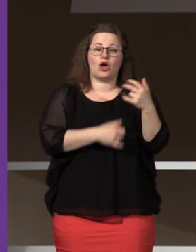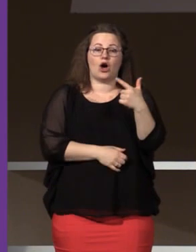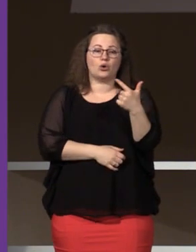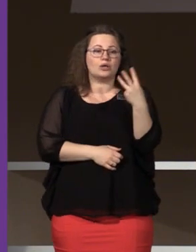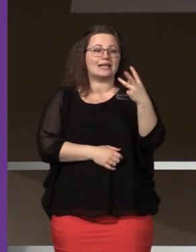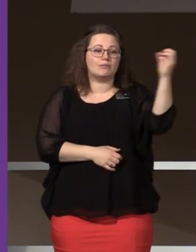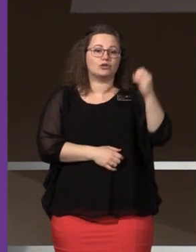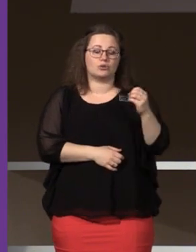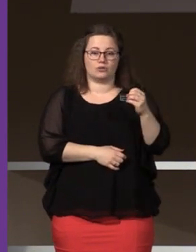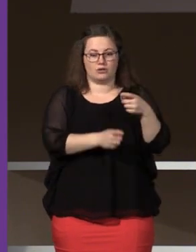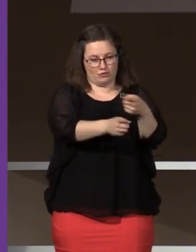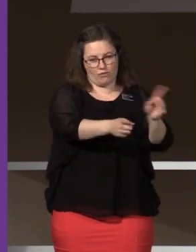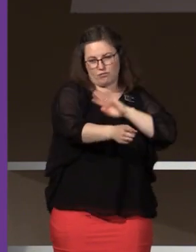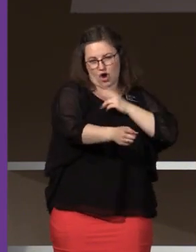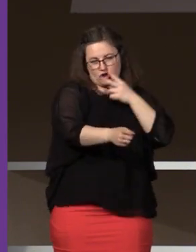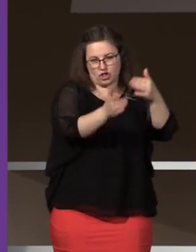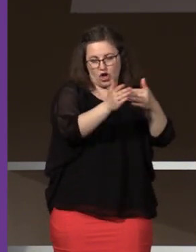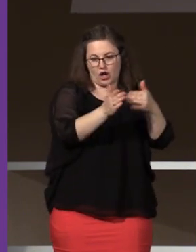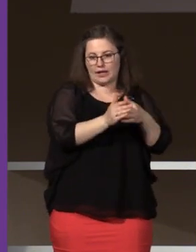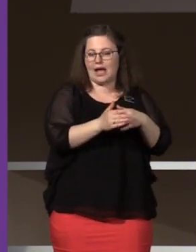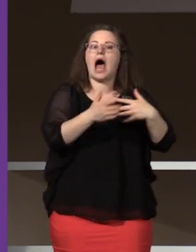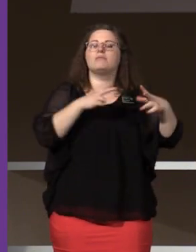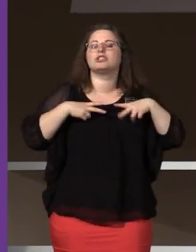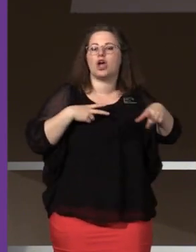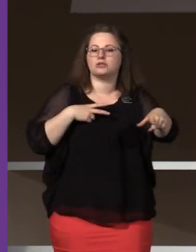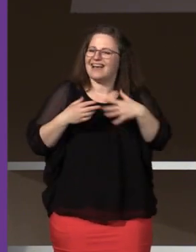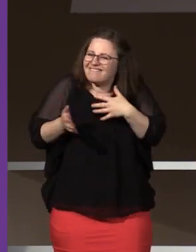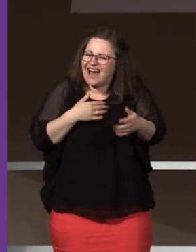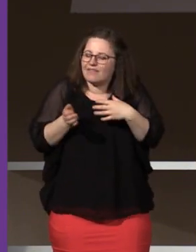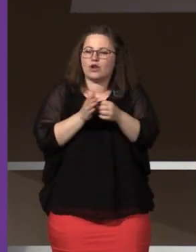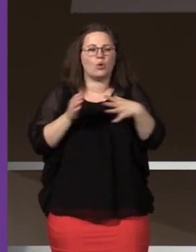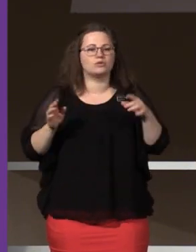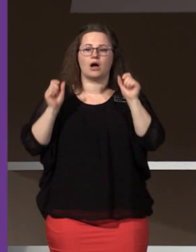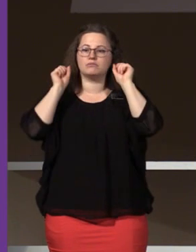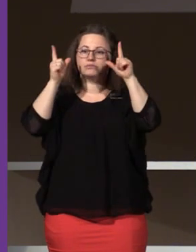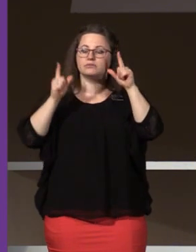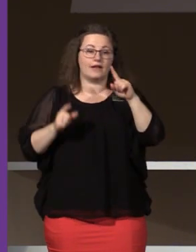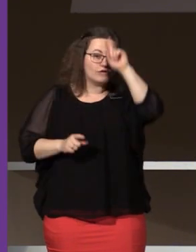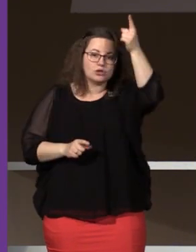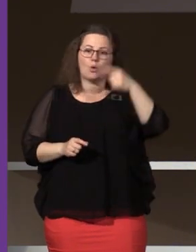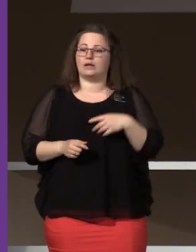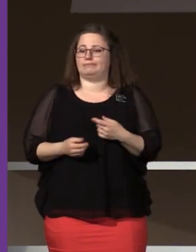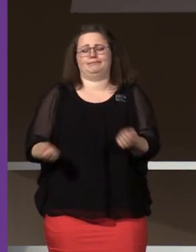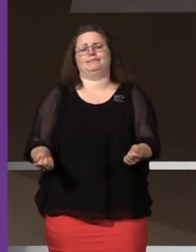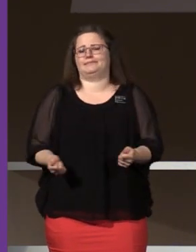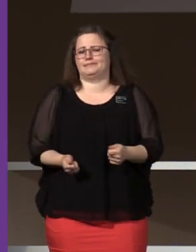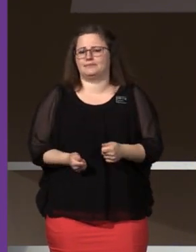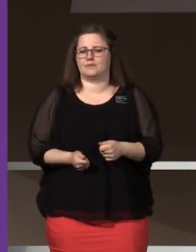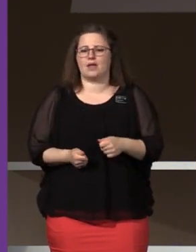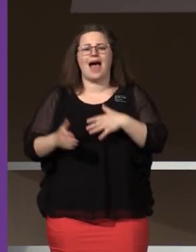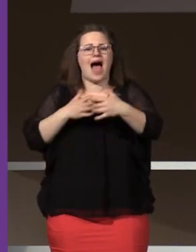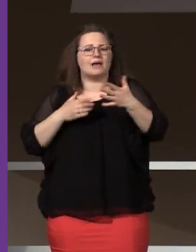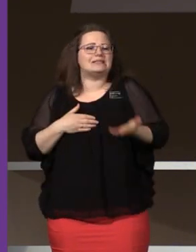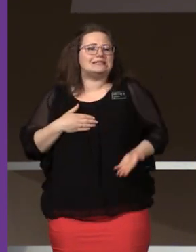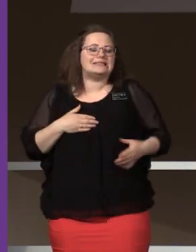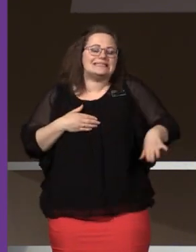people with a vision impairment, for example, are out of work. And that's because the awareness is so poor. Employers need to know about this